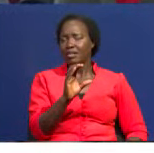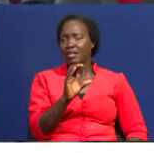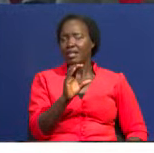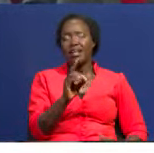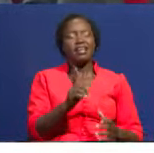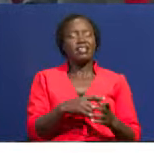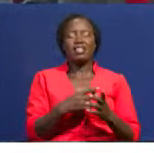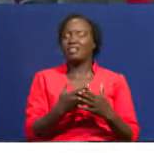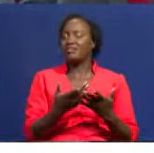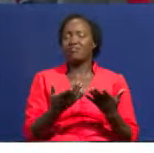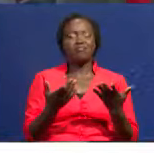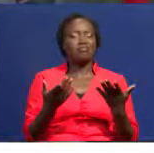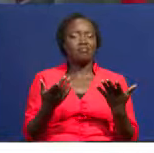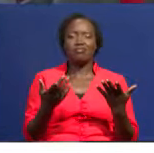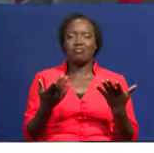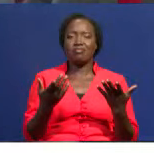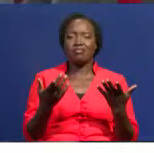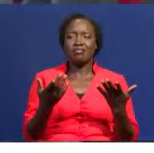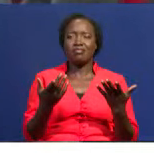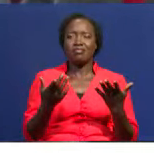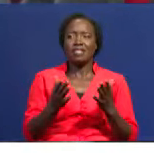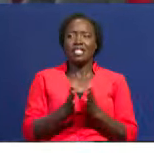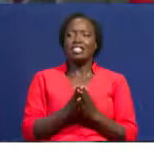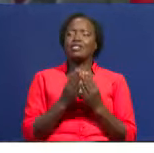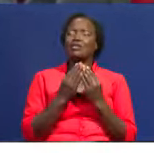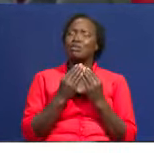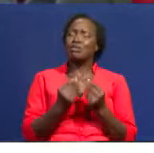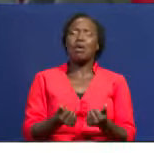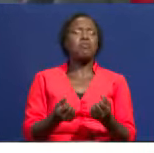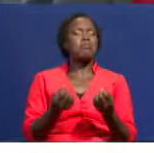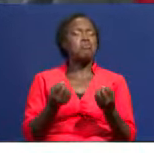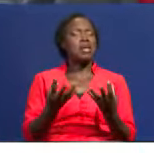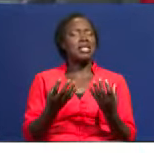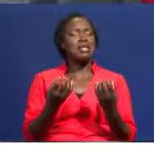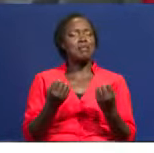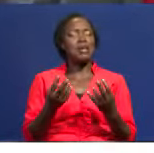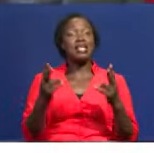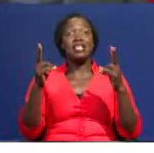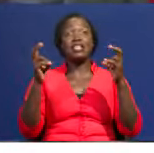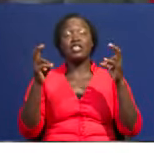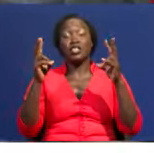it will be on the way to resolving very many issues in our country.